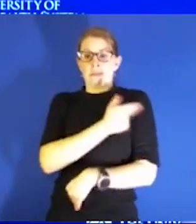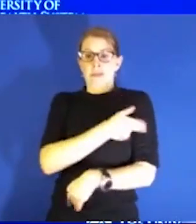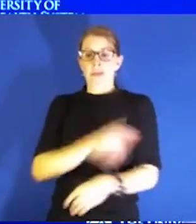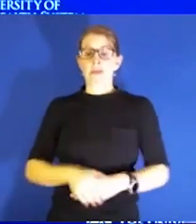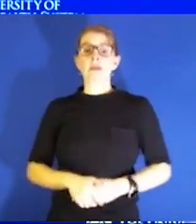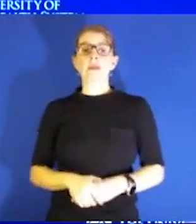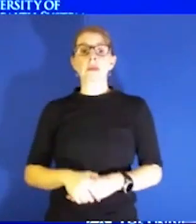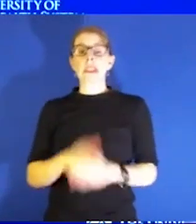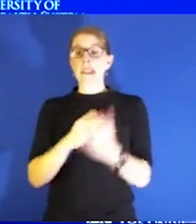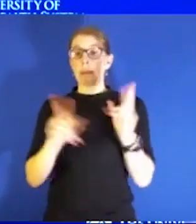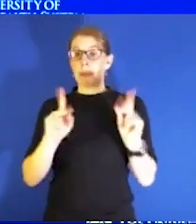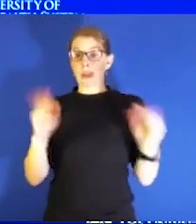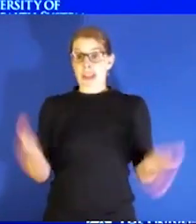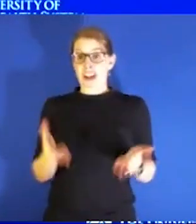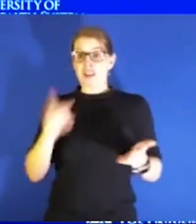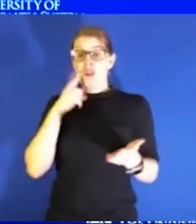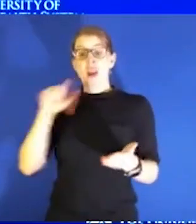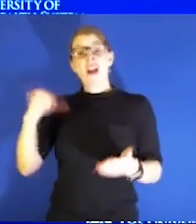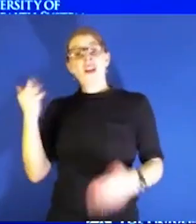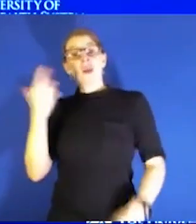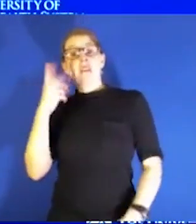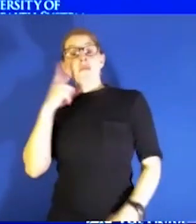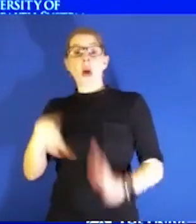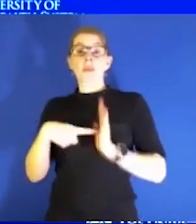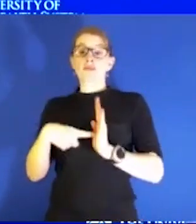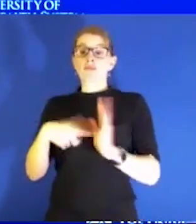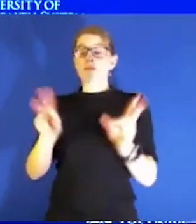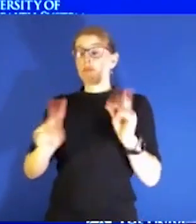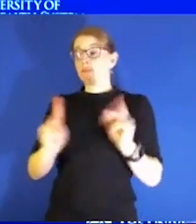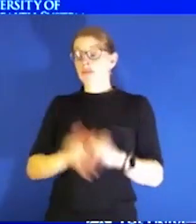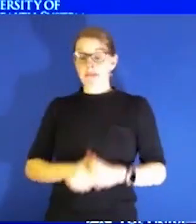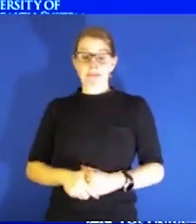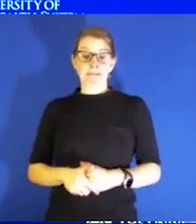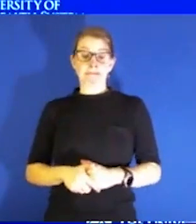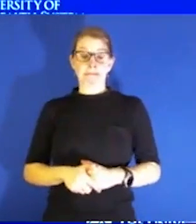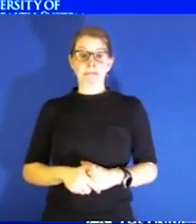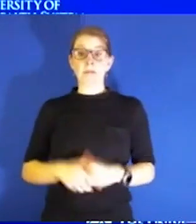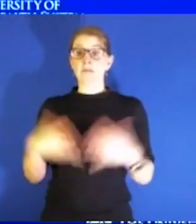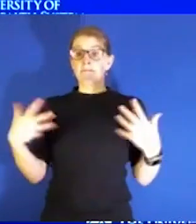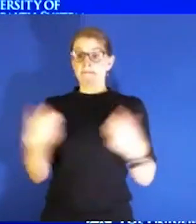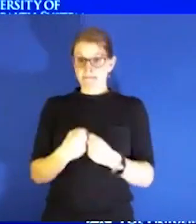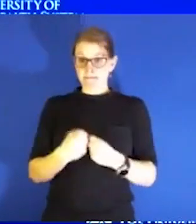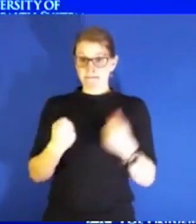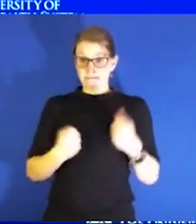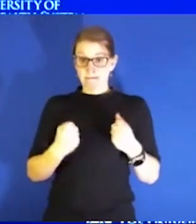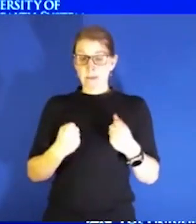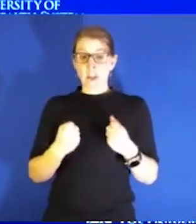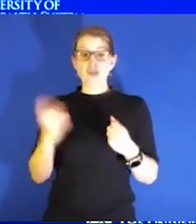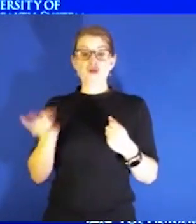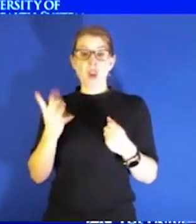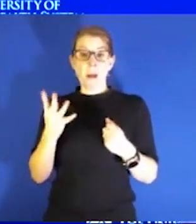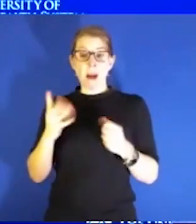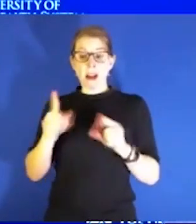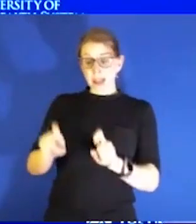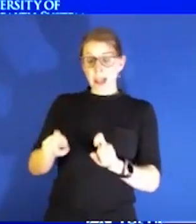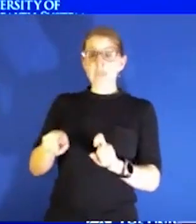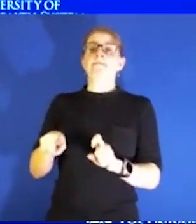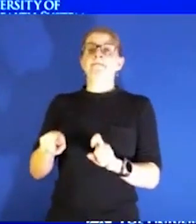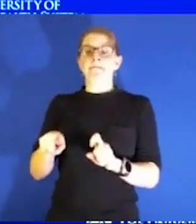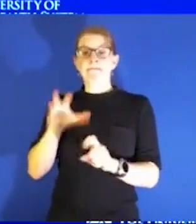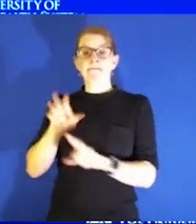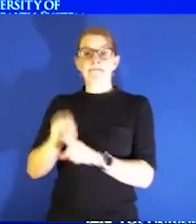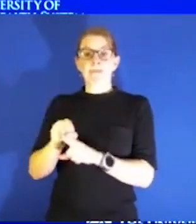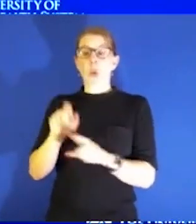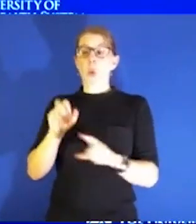who are here for other reasons. For instance, people who get into car wrecks and are here for trauma and are tested, for people who come in for a